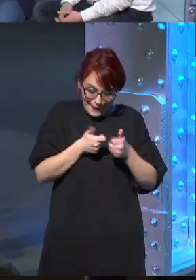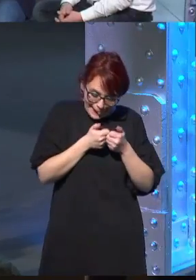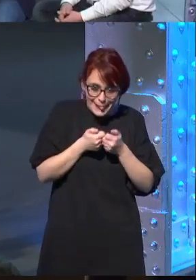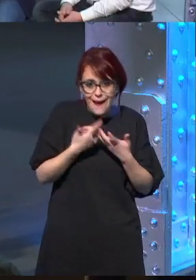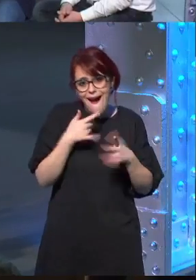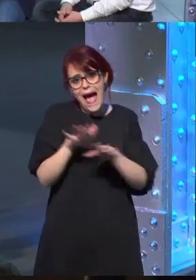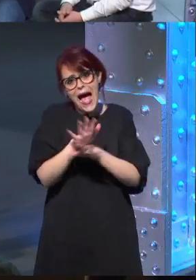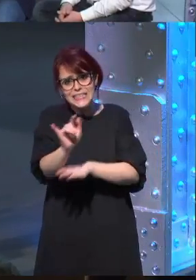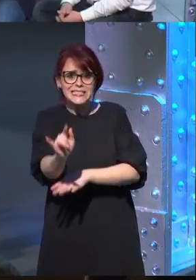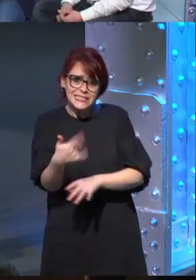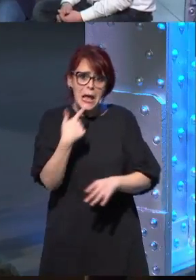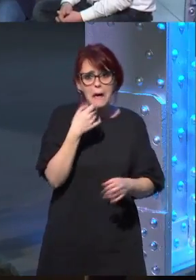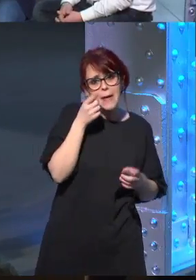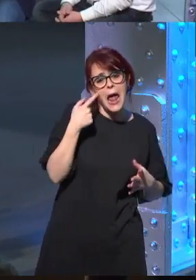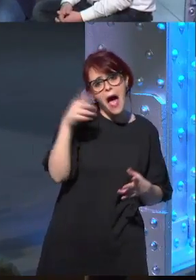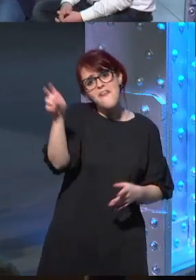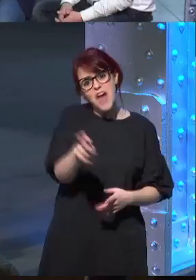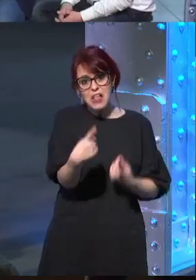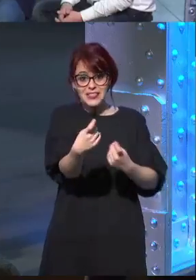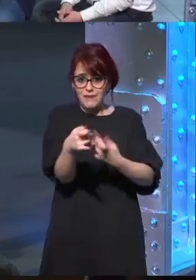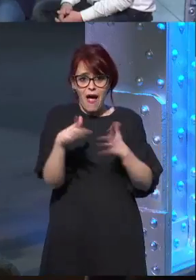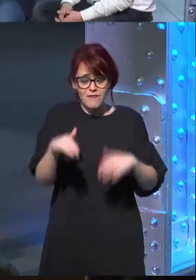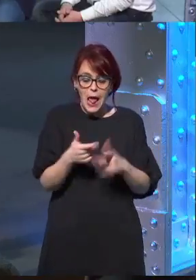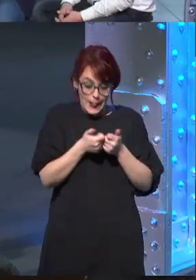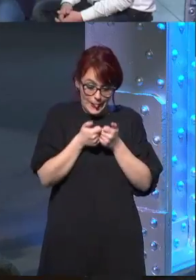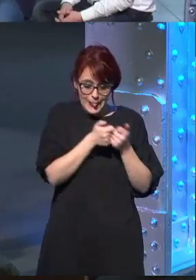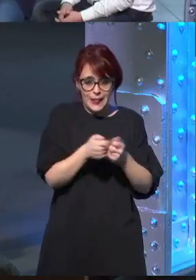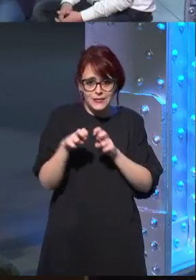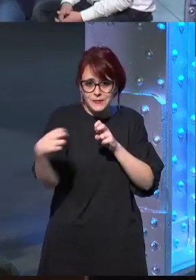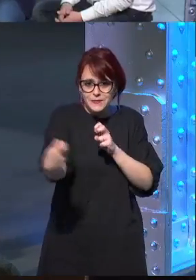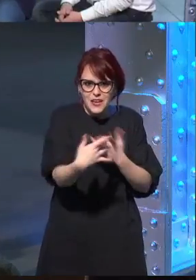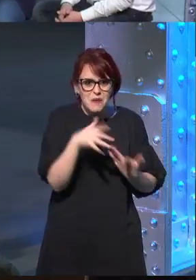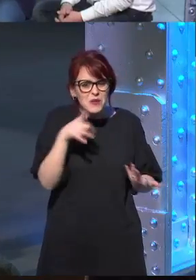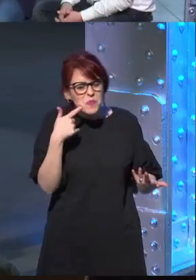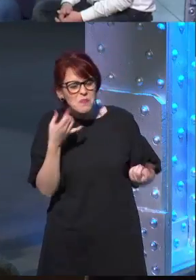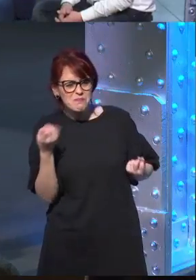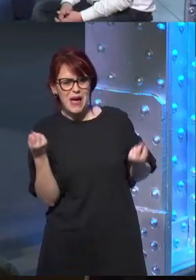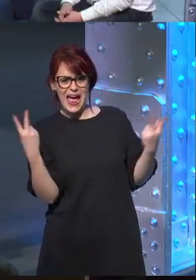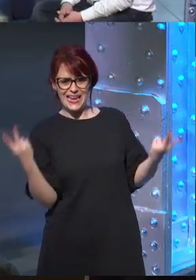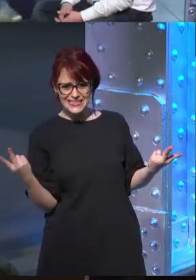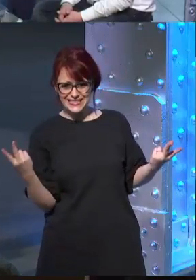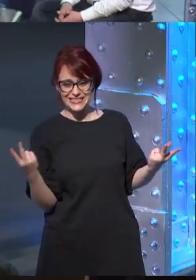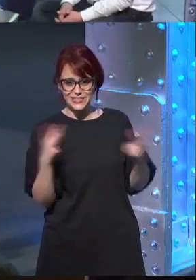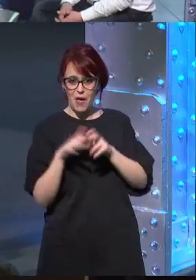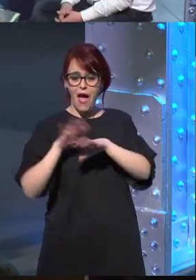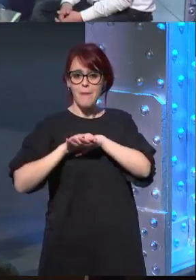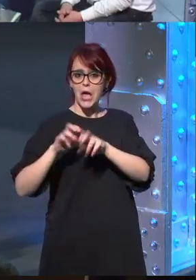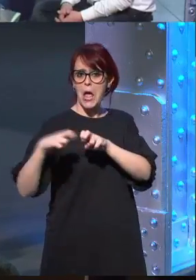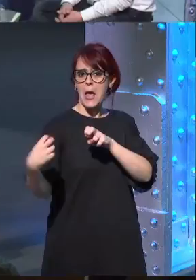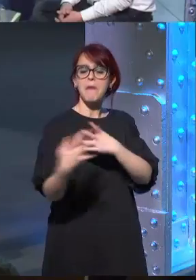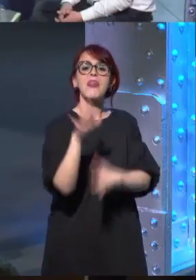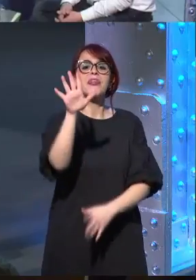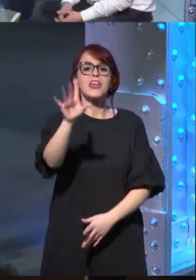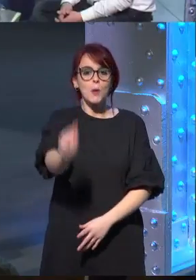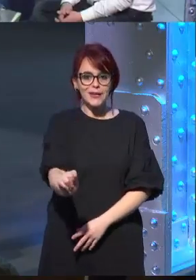somebody opens the group chat to say we're missing you, and everyone then starts and joins in the conversation